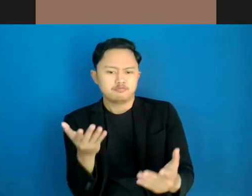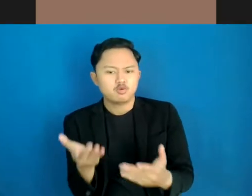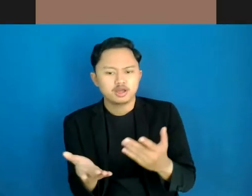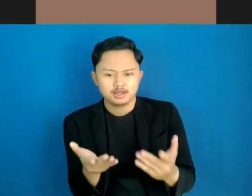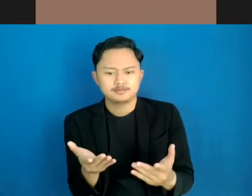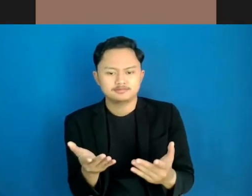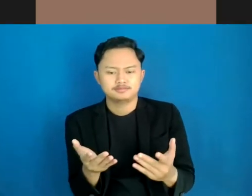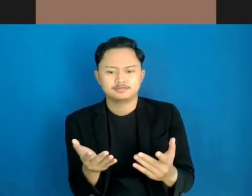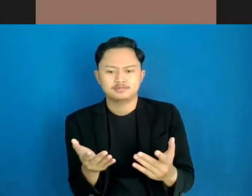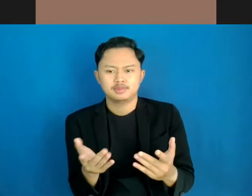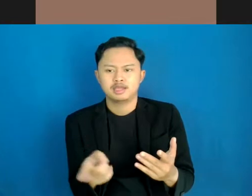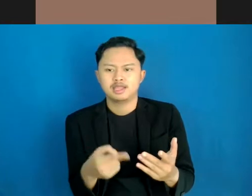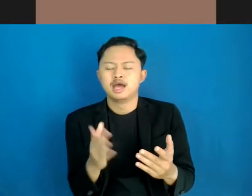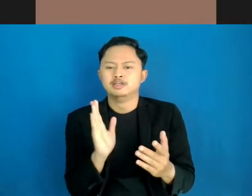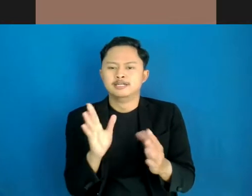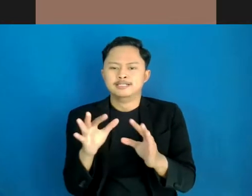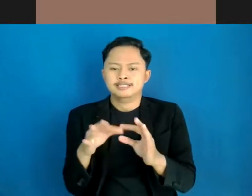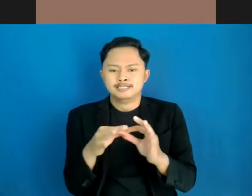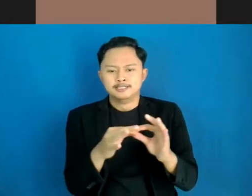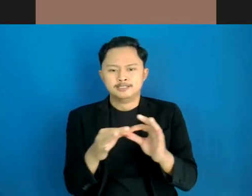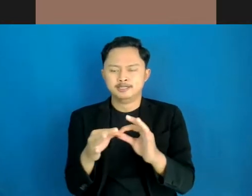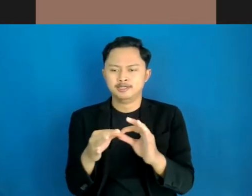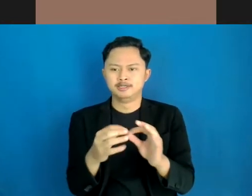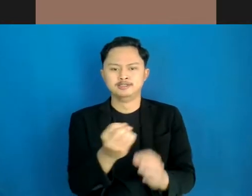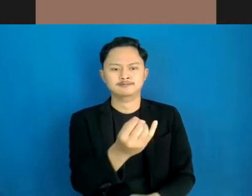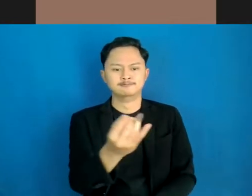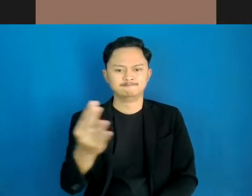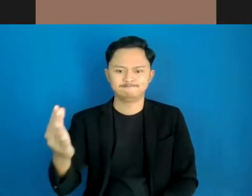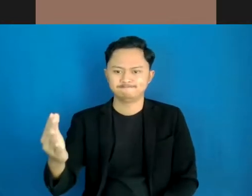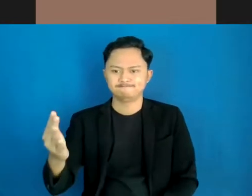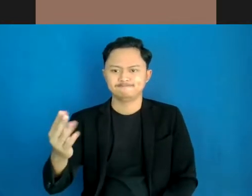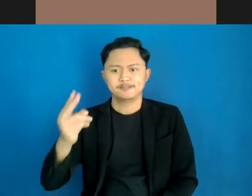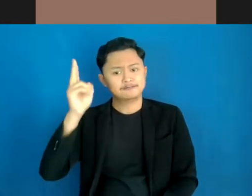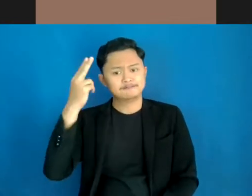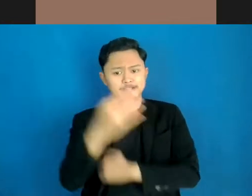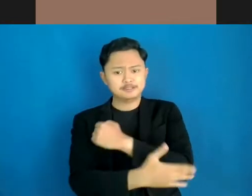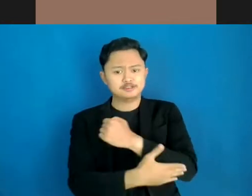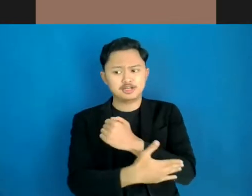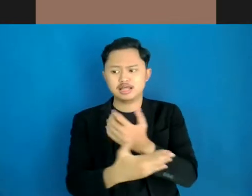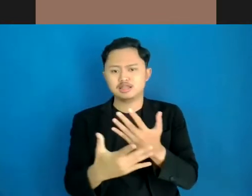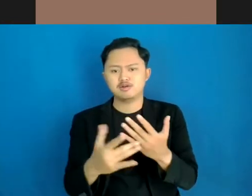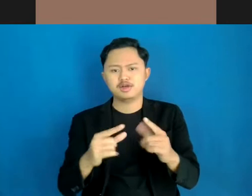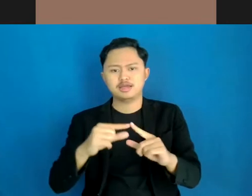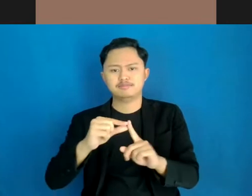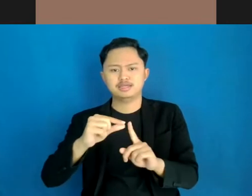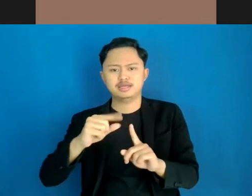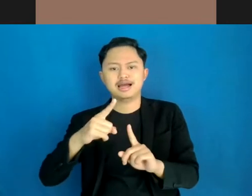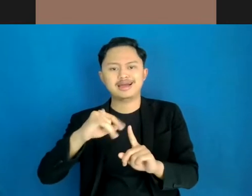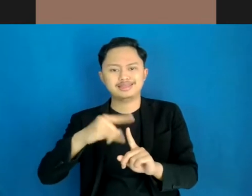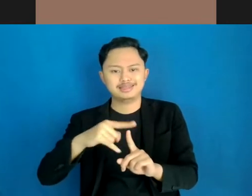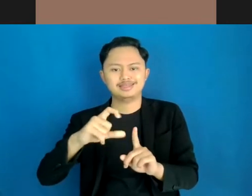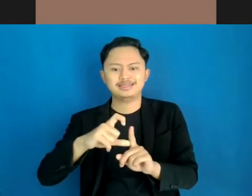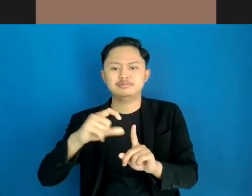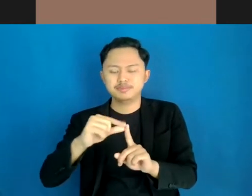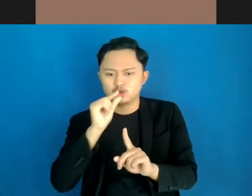we have worked with other institution as well, like ITDP, to have like studies